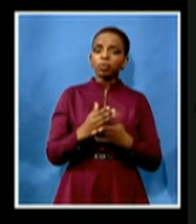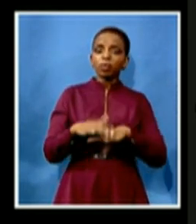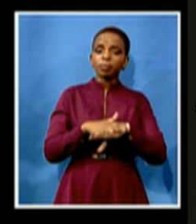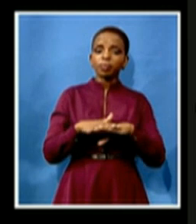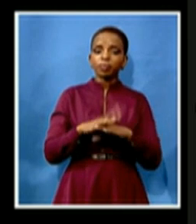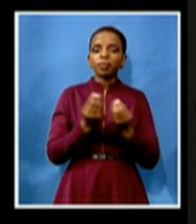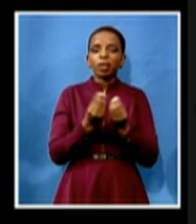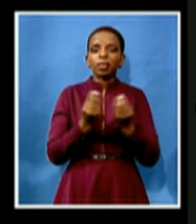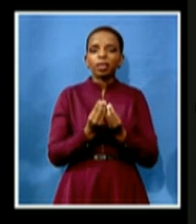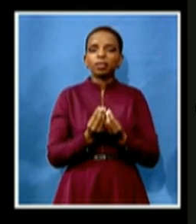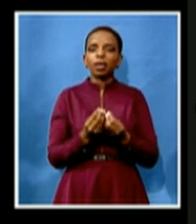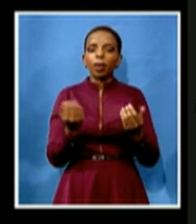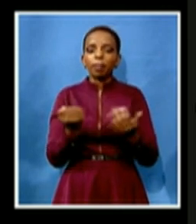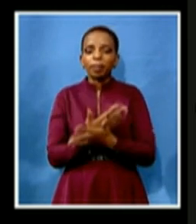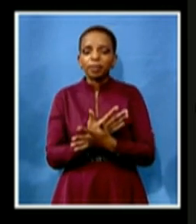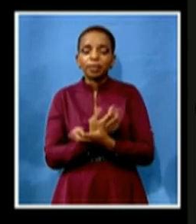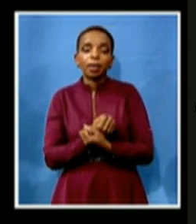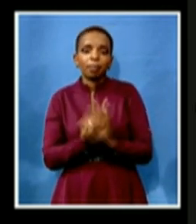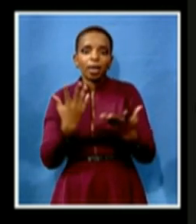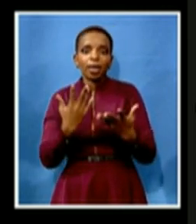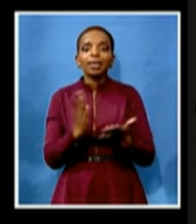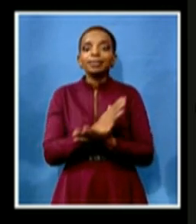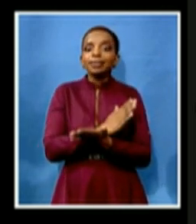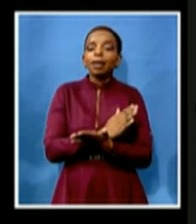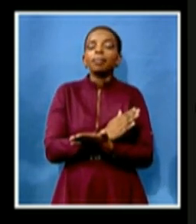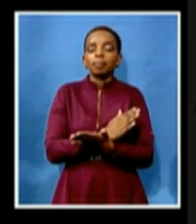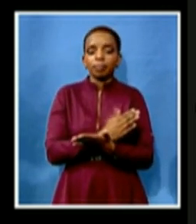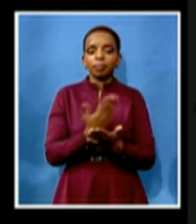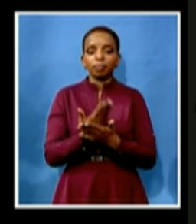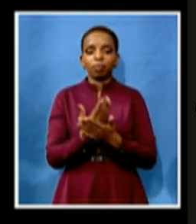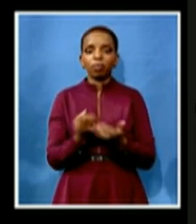I think the large number of people would have fallen within those